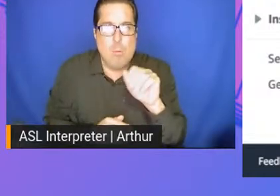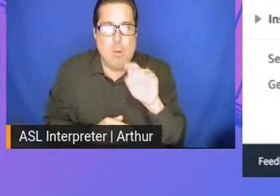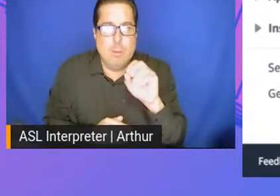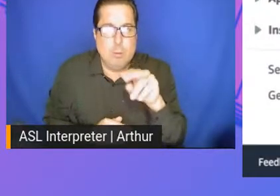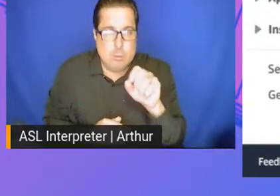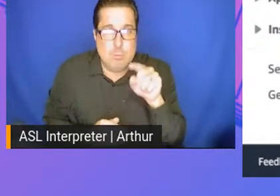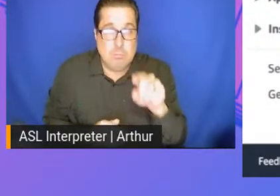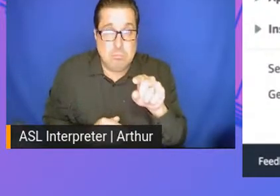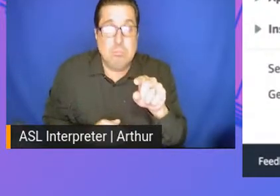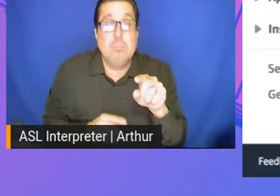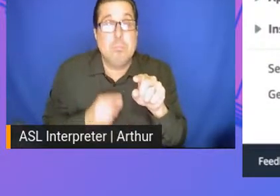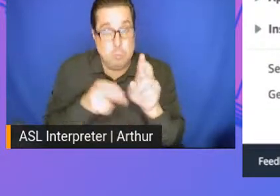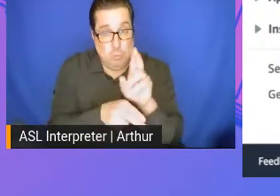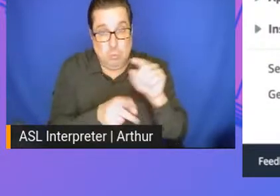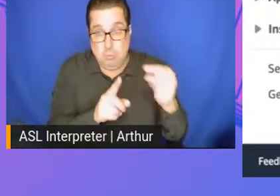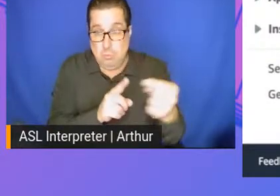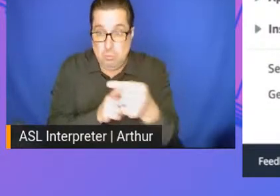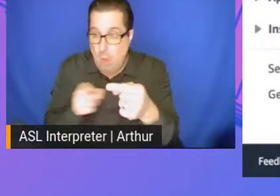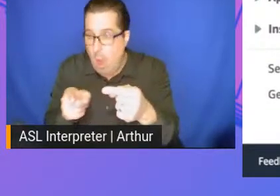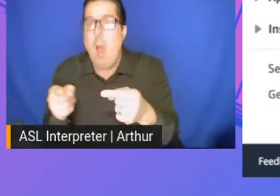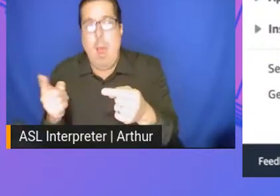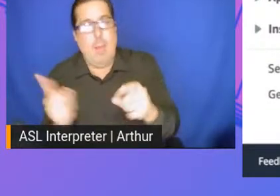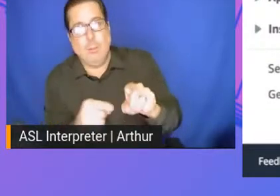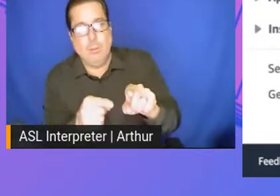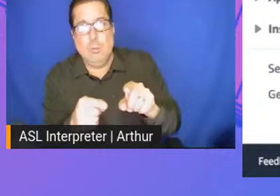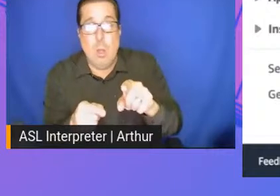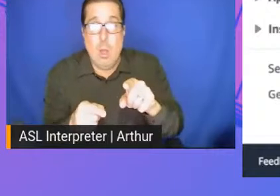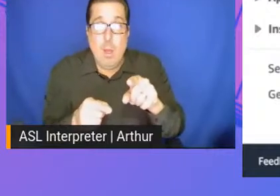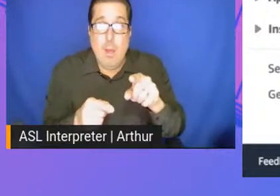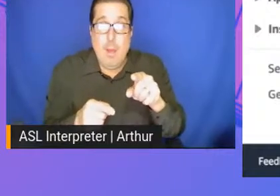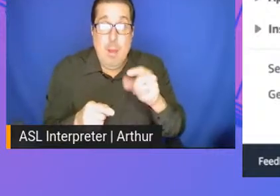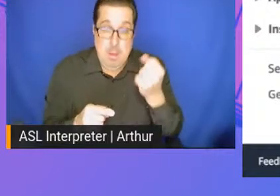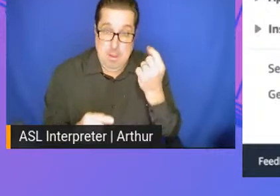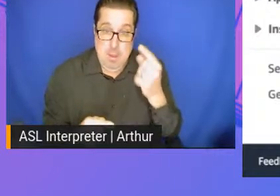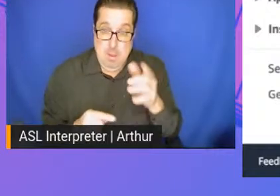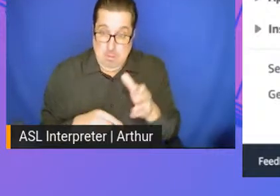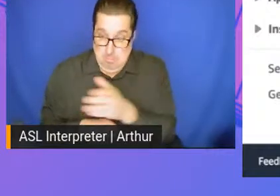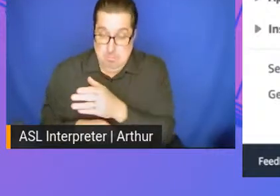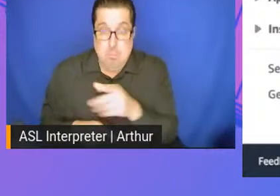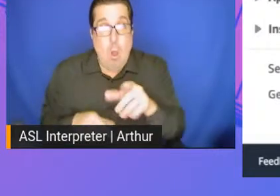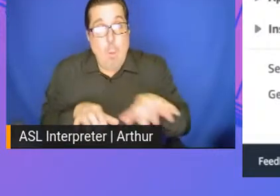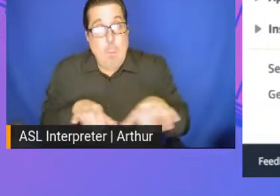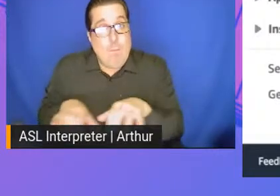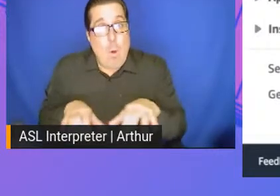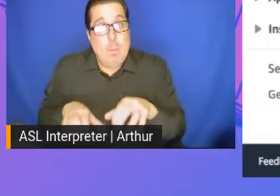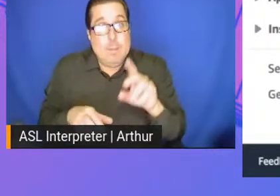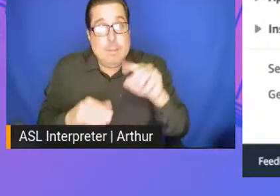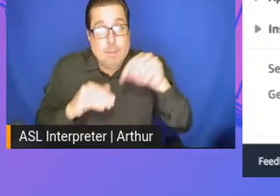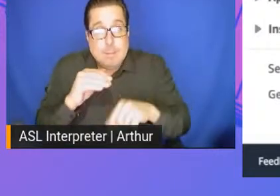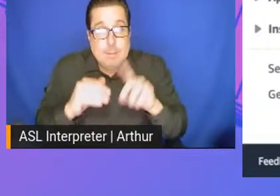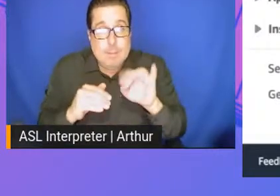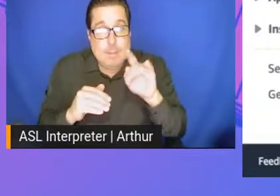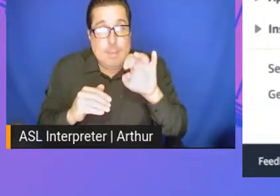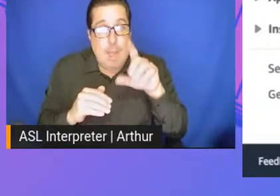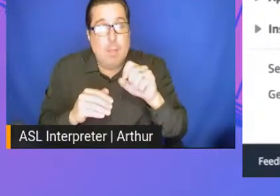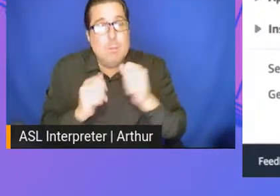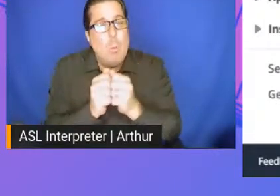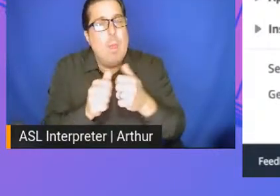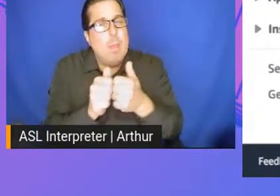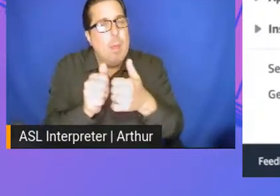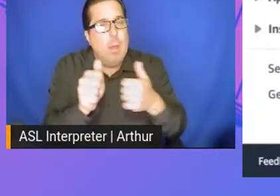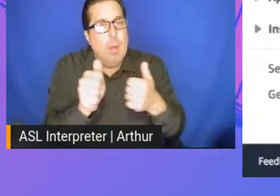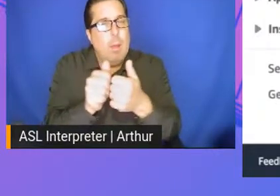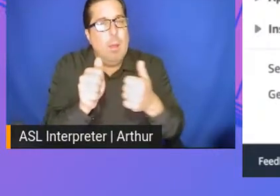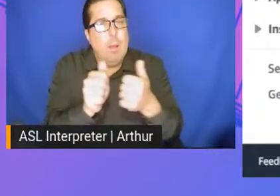And besides that, if you can see, it gives all the performance details regarding the latency, and you